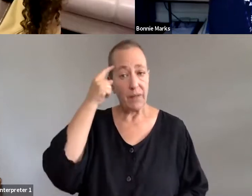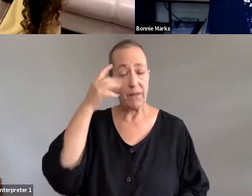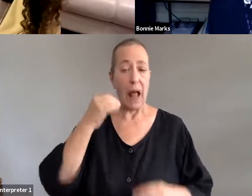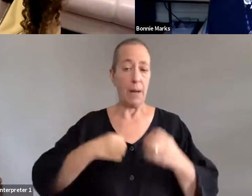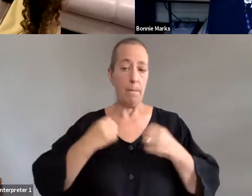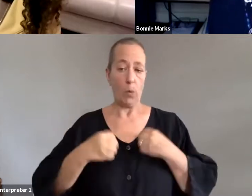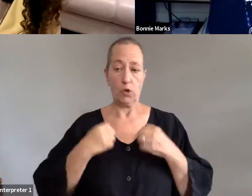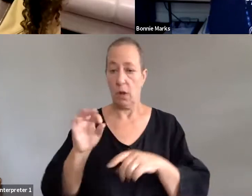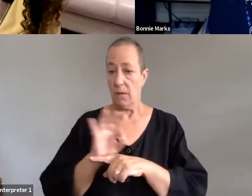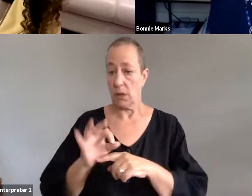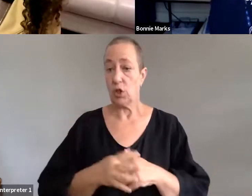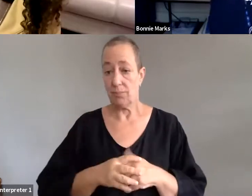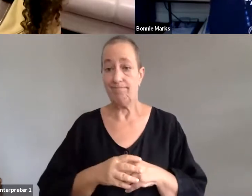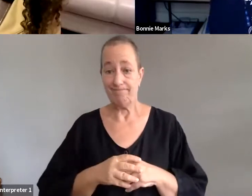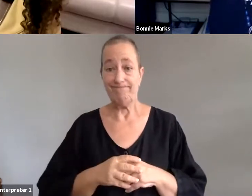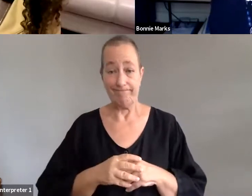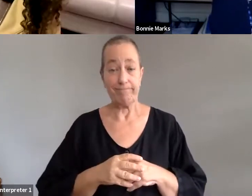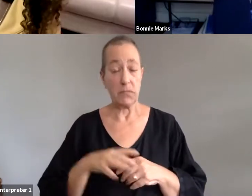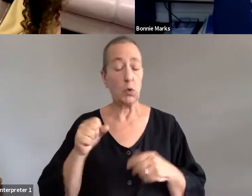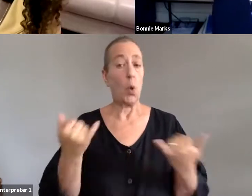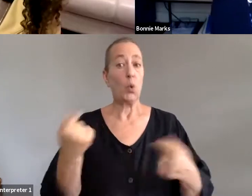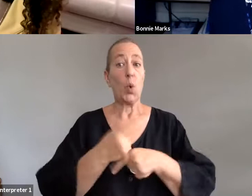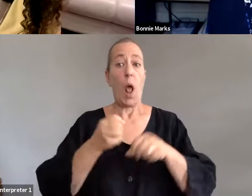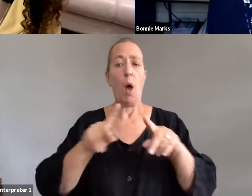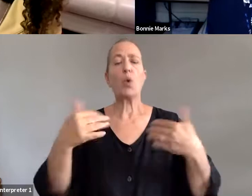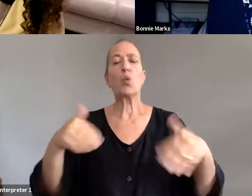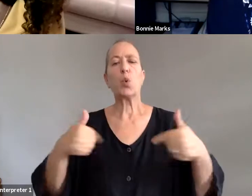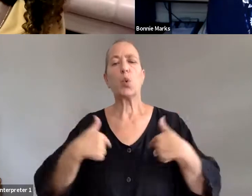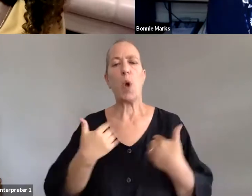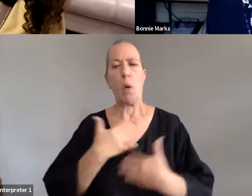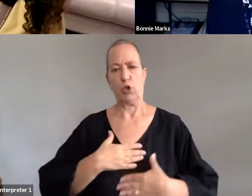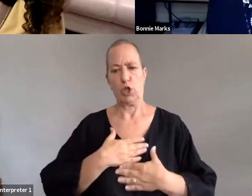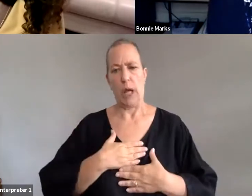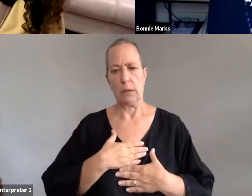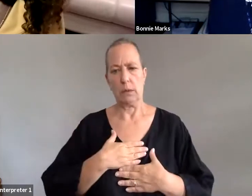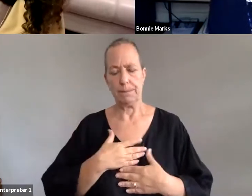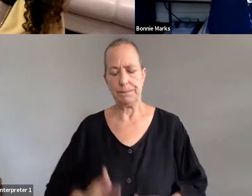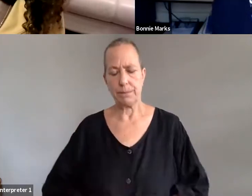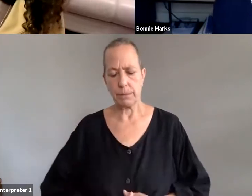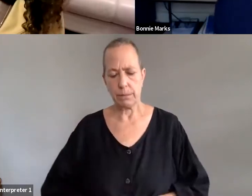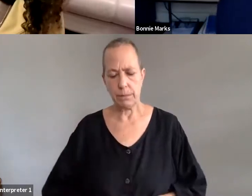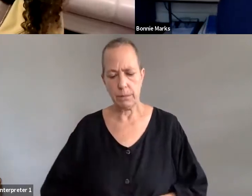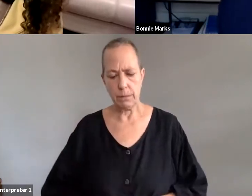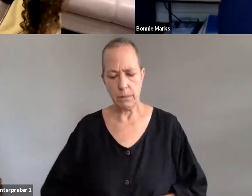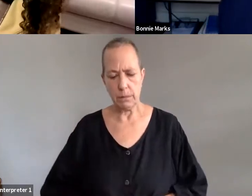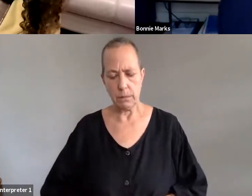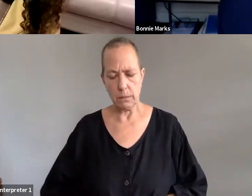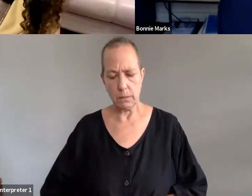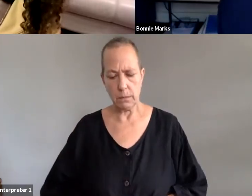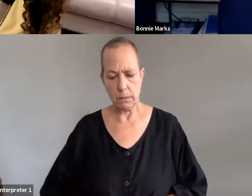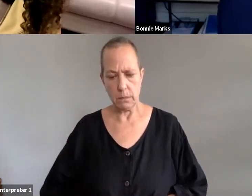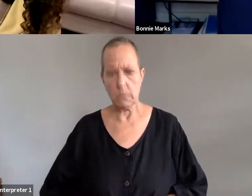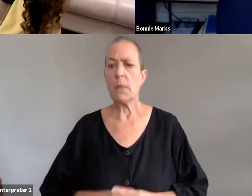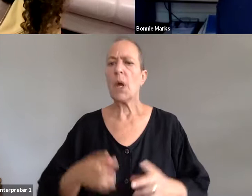So I really appreciate the opportunity to talk a little about it. So I think we could go to the